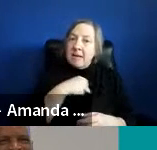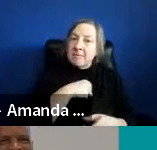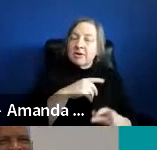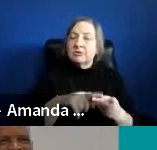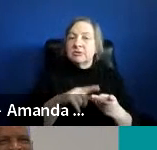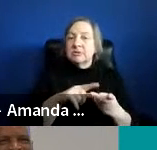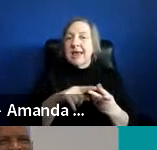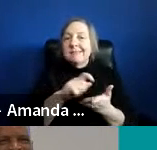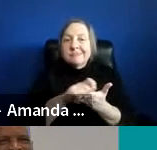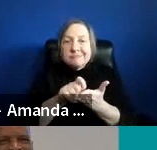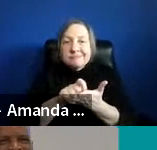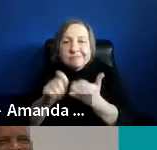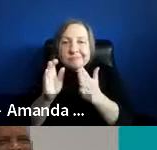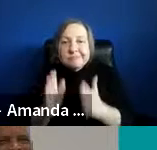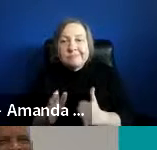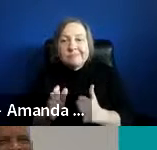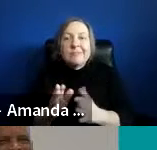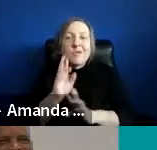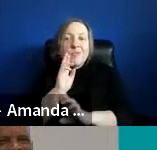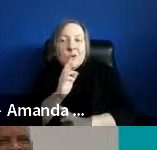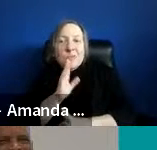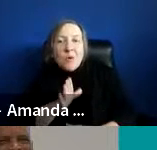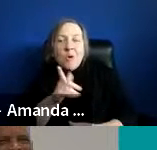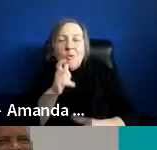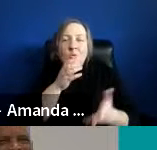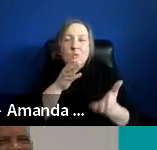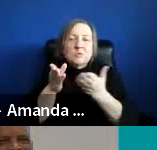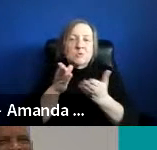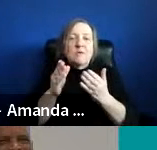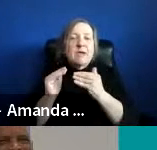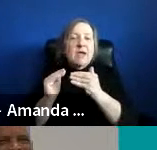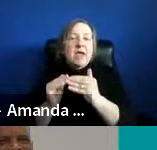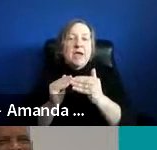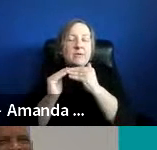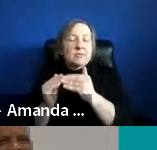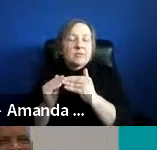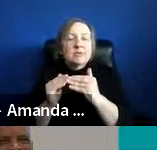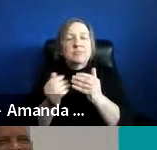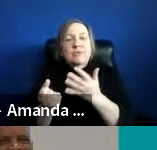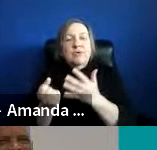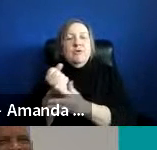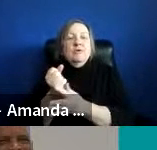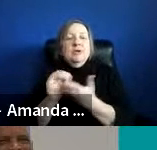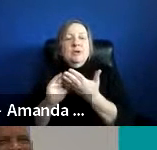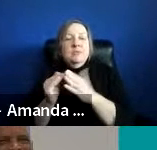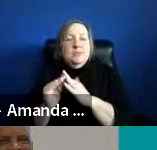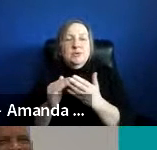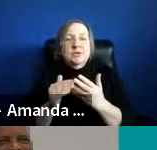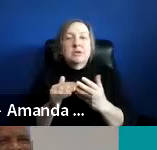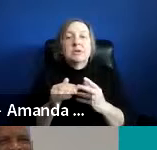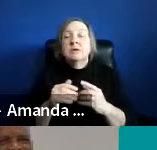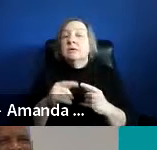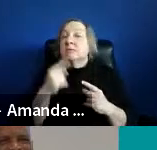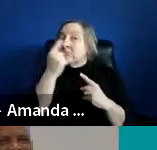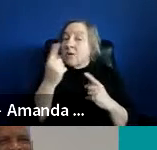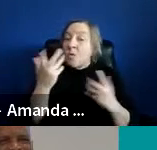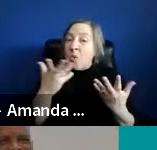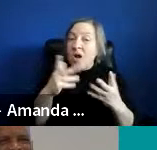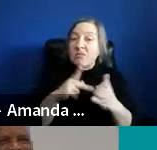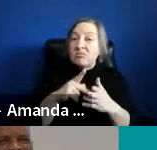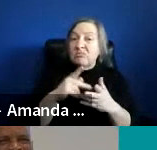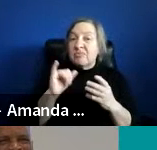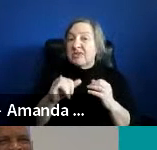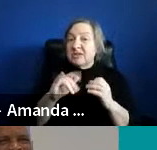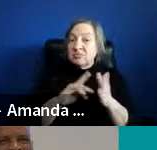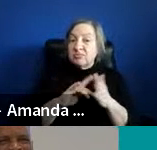serve equity priority communities. And you know, one of the big focuses is what is the project, but also we have this